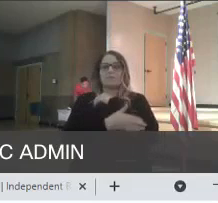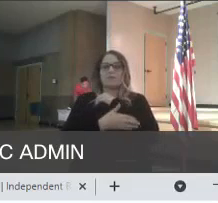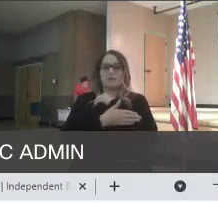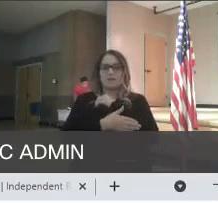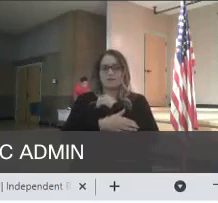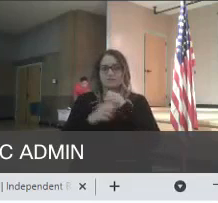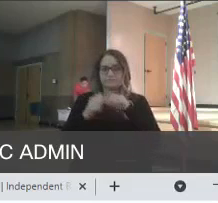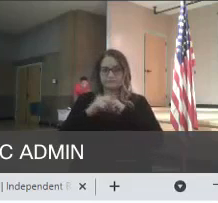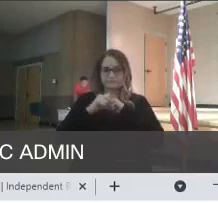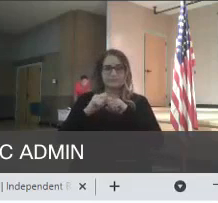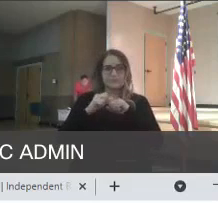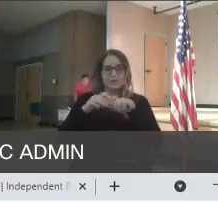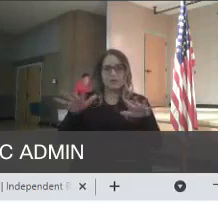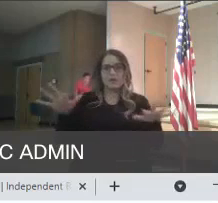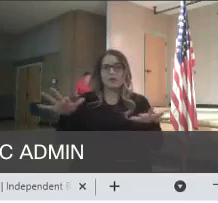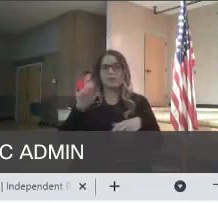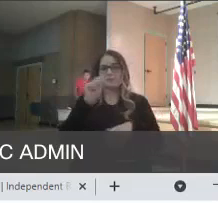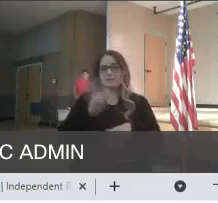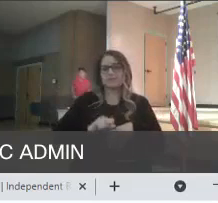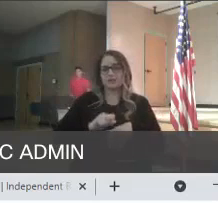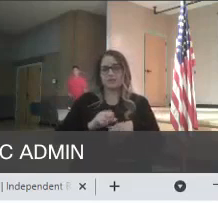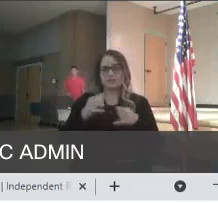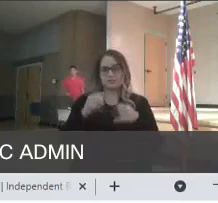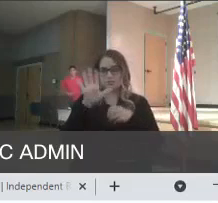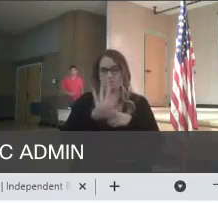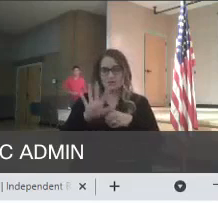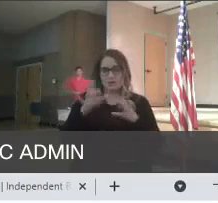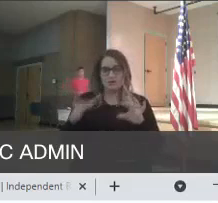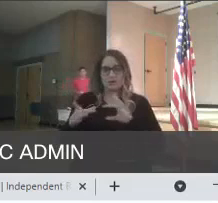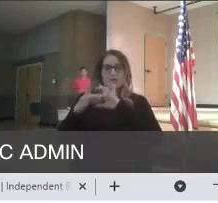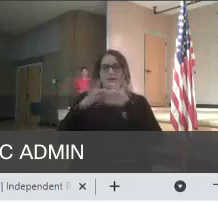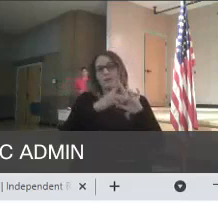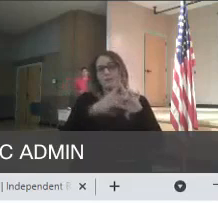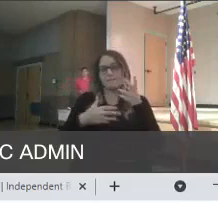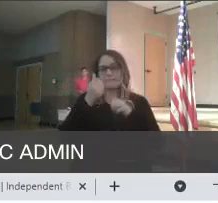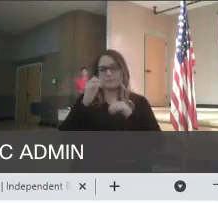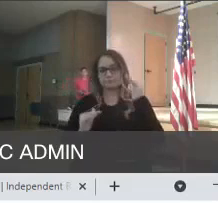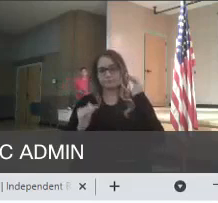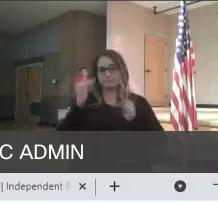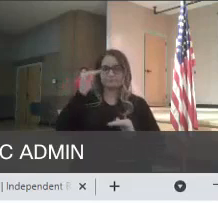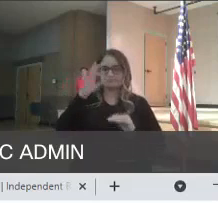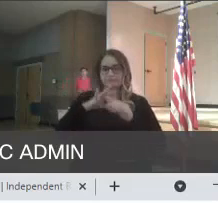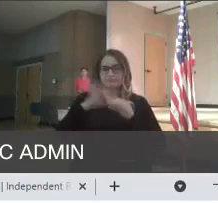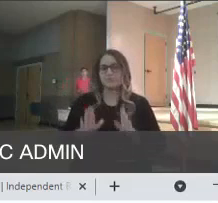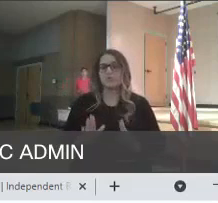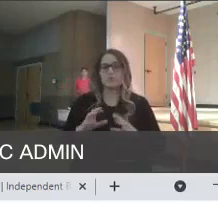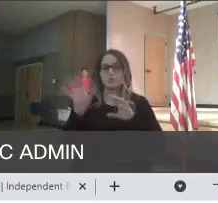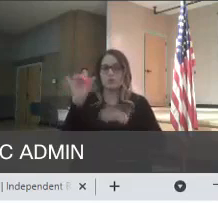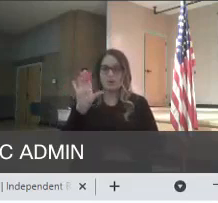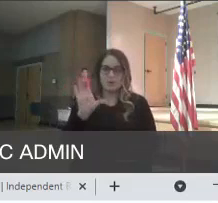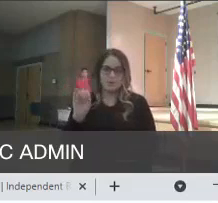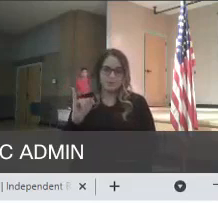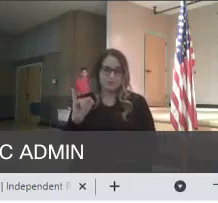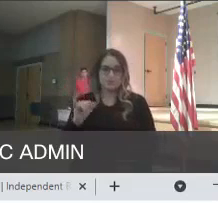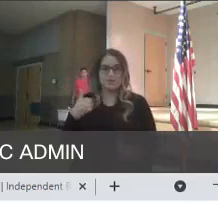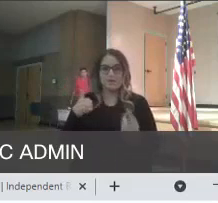stretches across much of the southern boundary, it would connect majority-minority voters who share common interests, such as